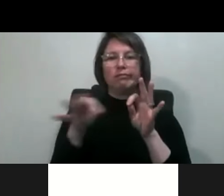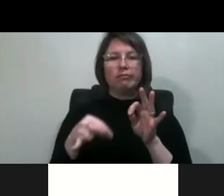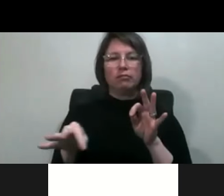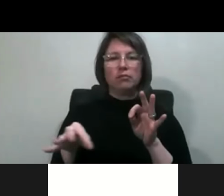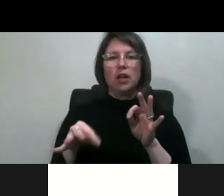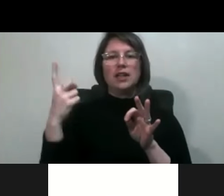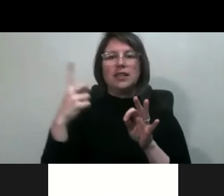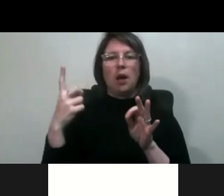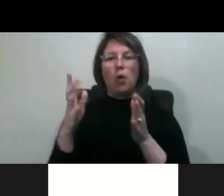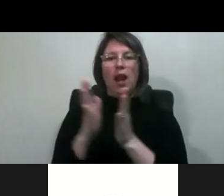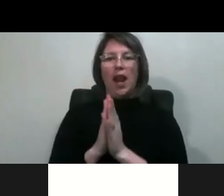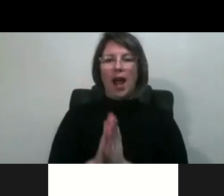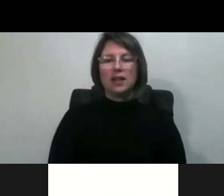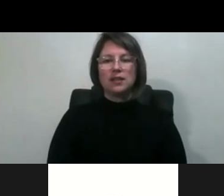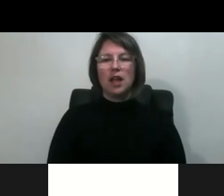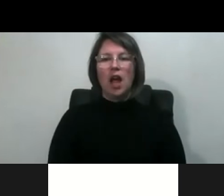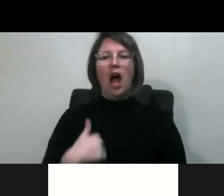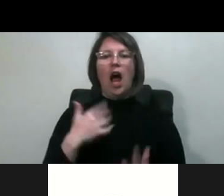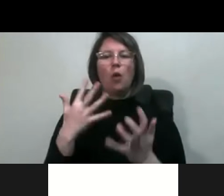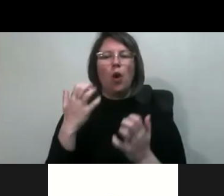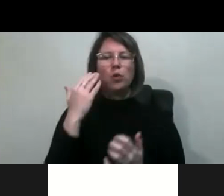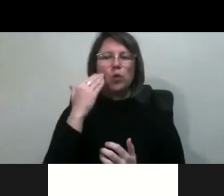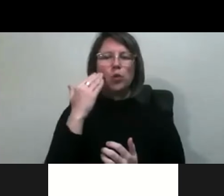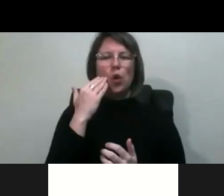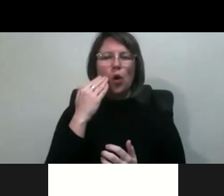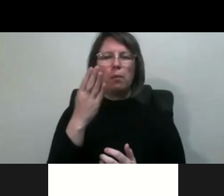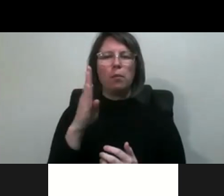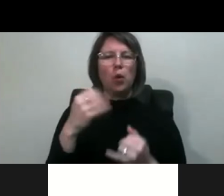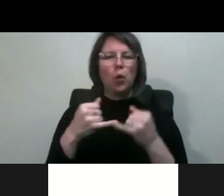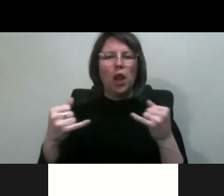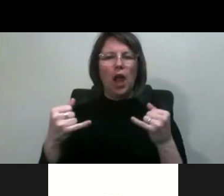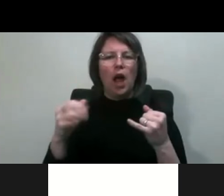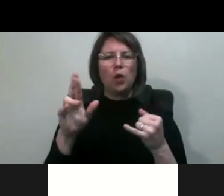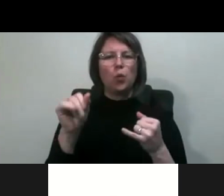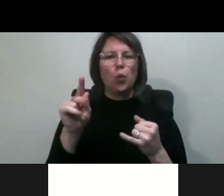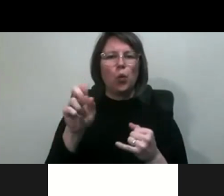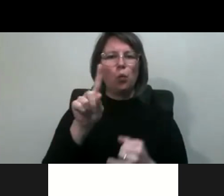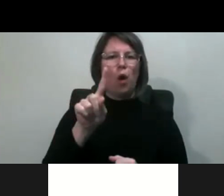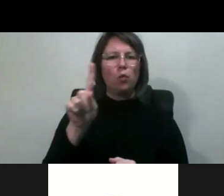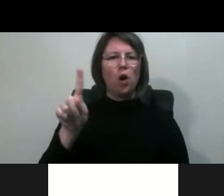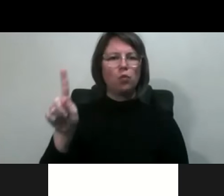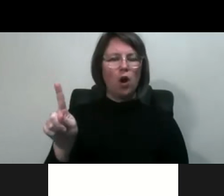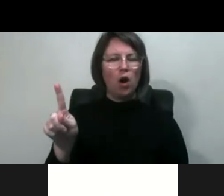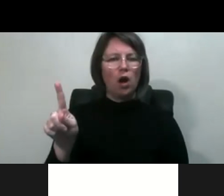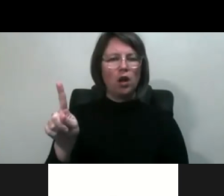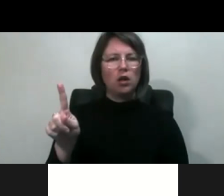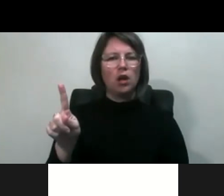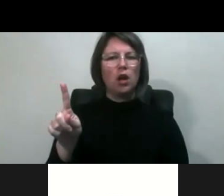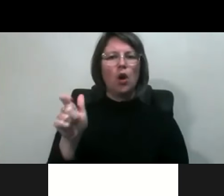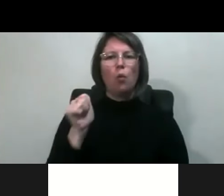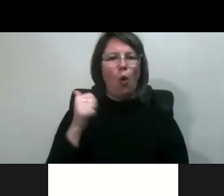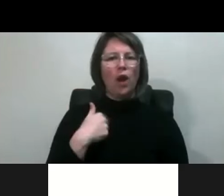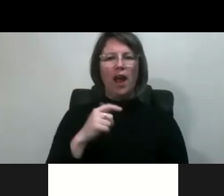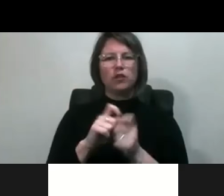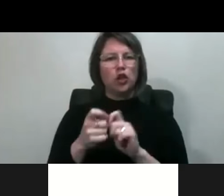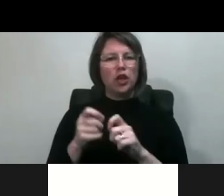that someone had asked. I would like to know that the blue line in Route 111 will not have changes in